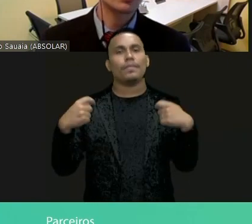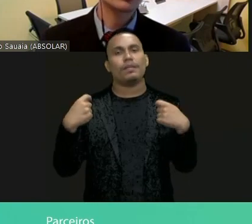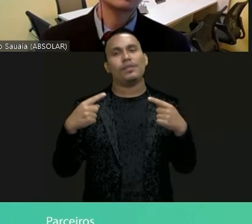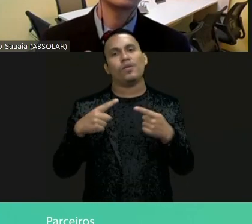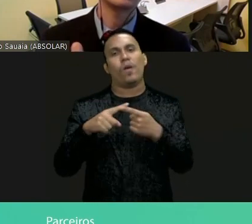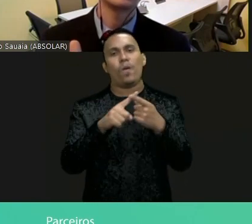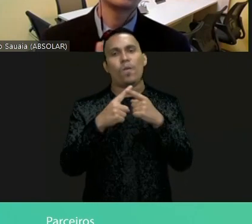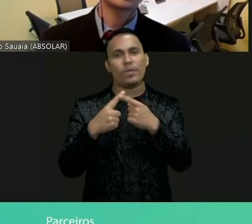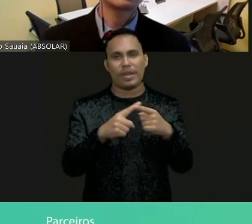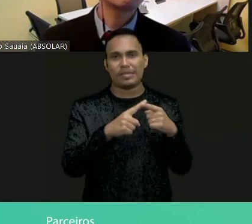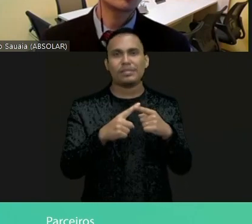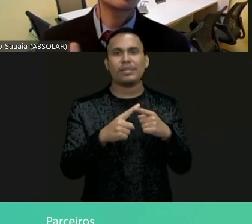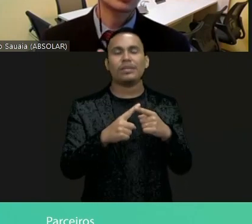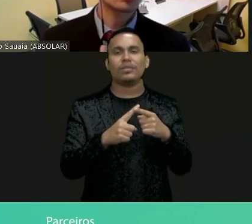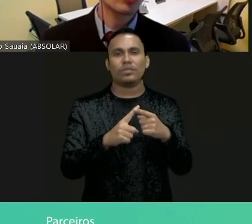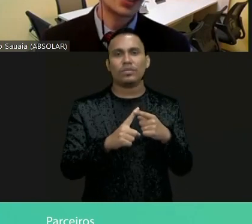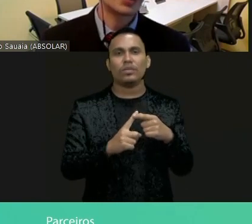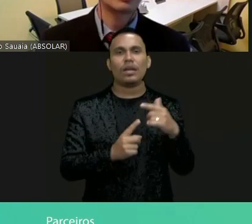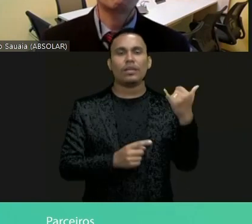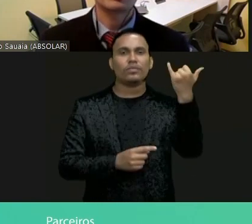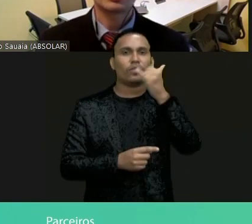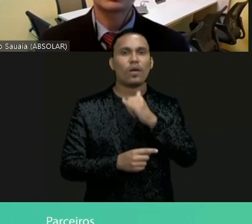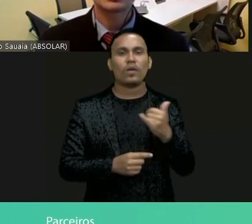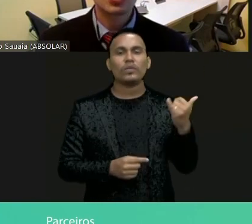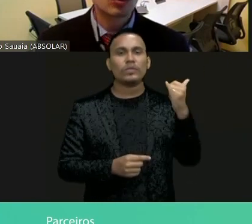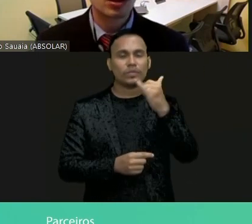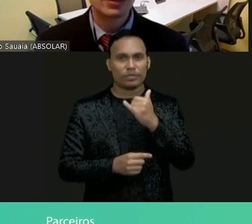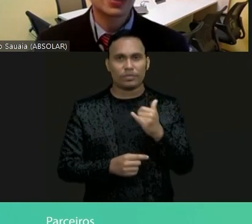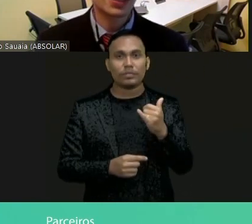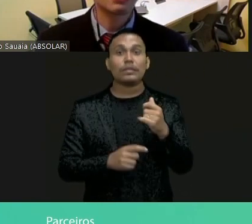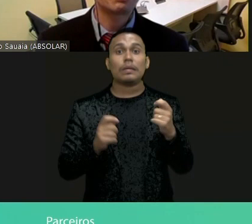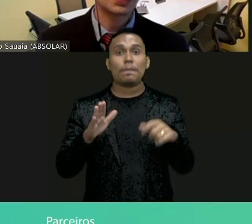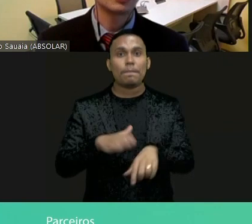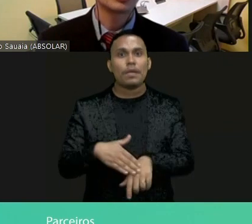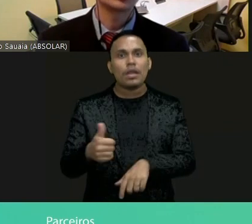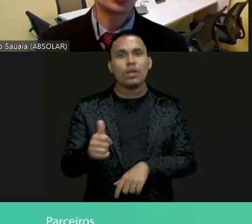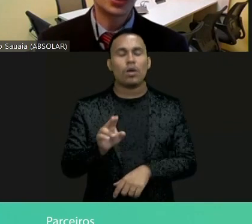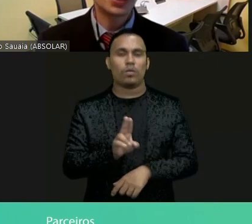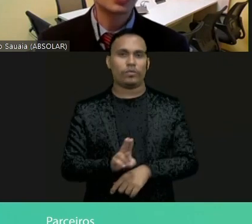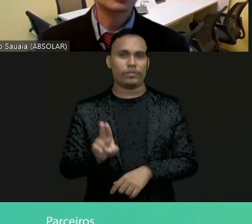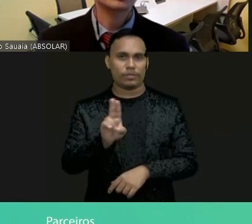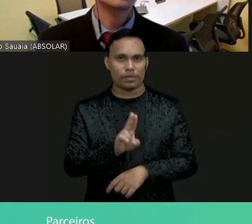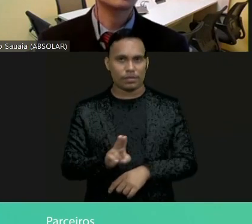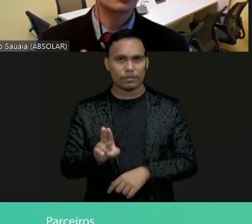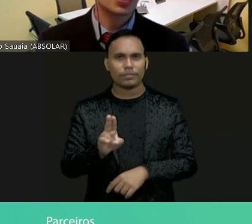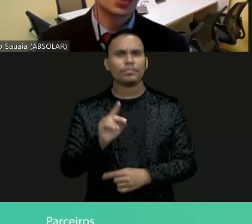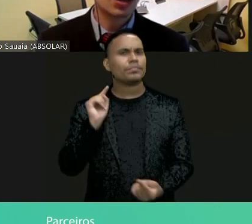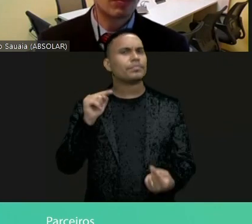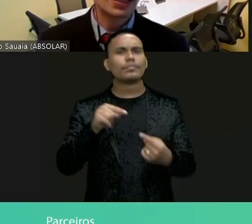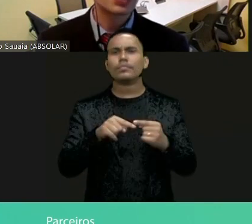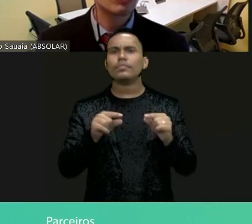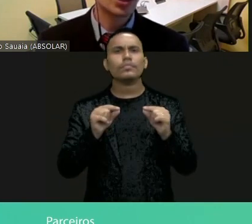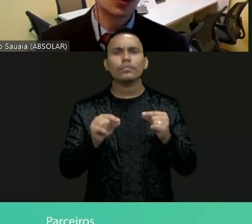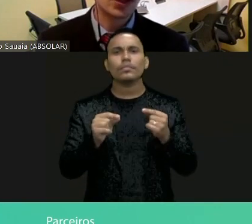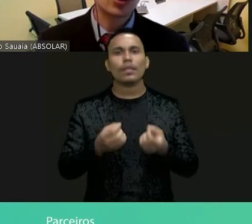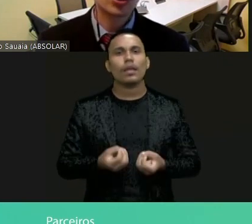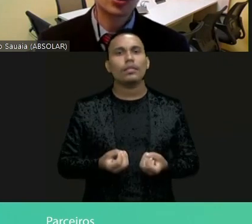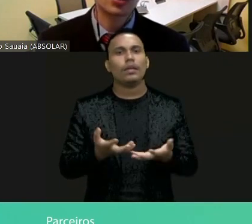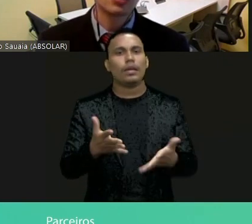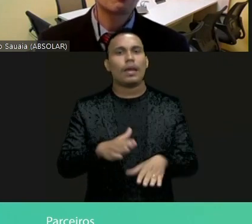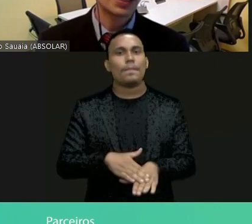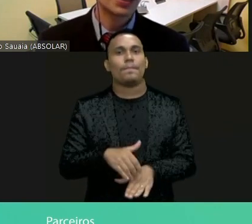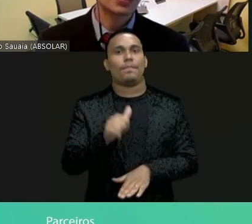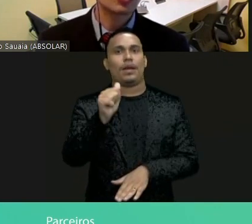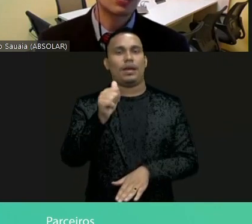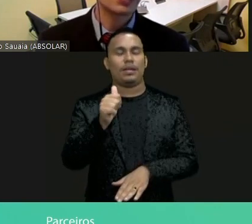can go through different sources so that solar be used to generate